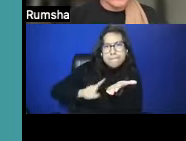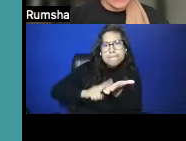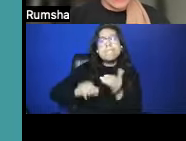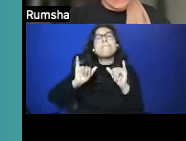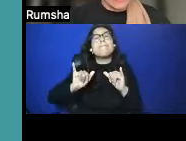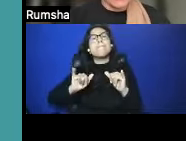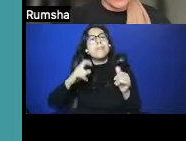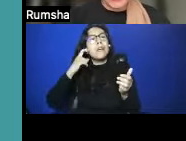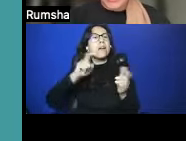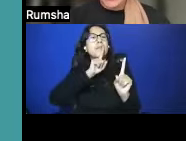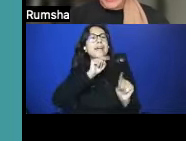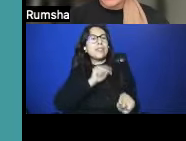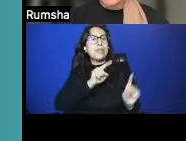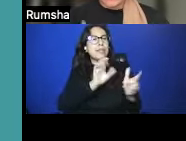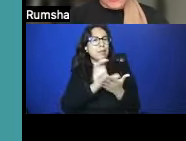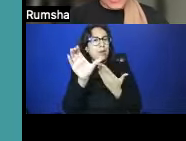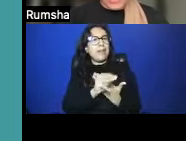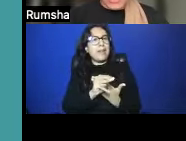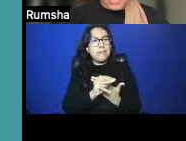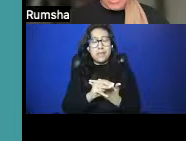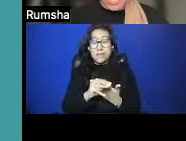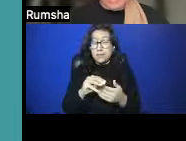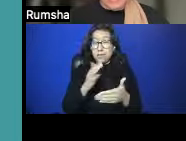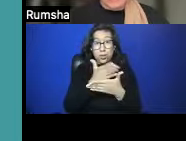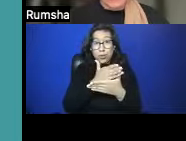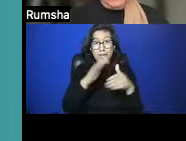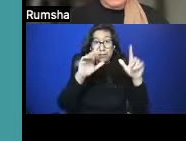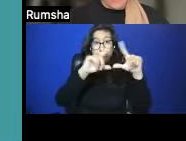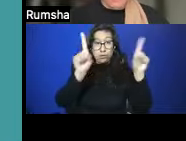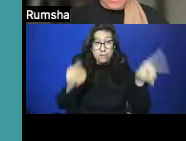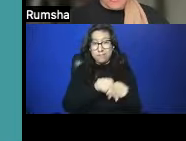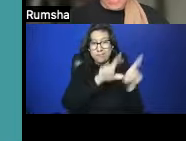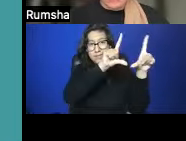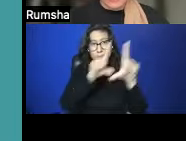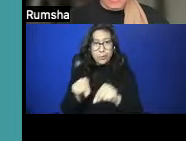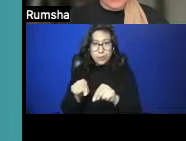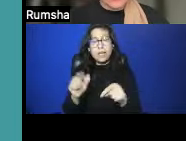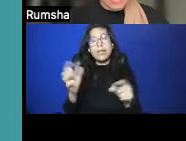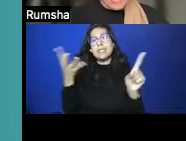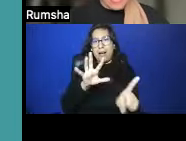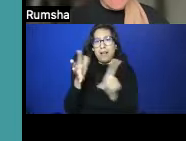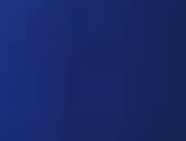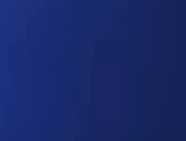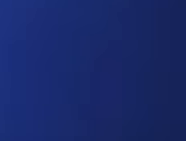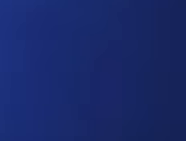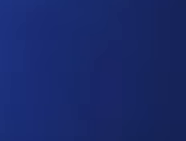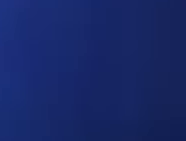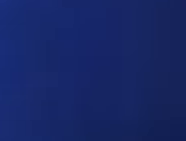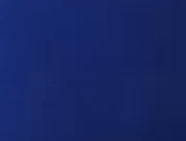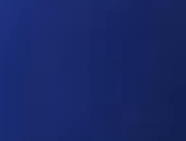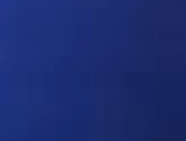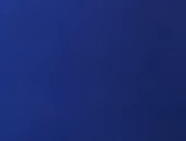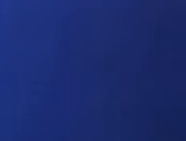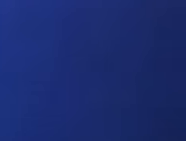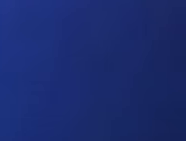curriculum. We can, I think, stop the screen share and then spotlight our panelists now.